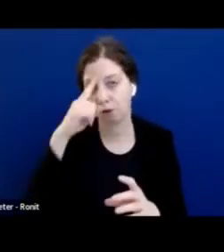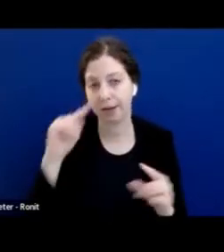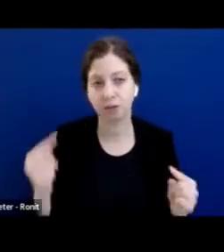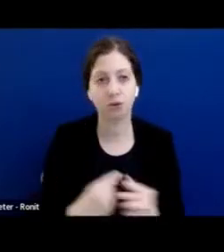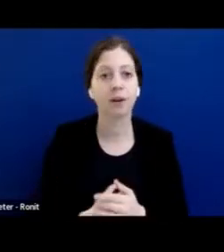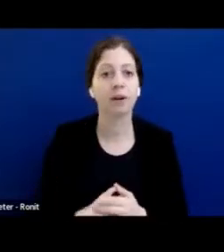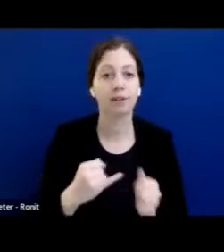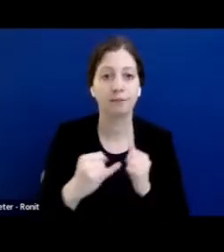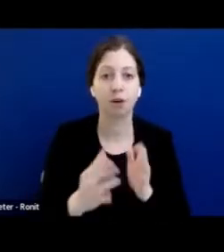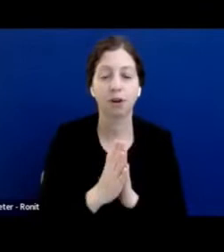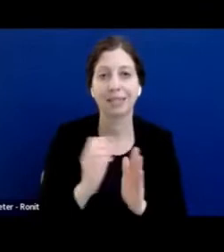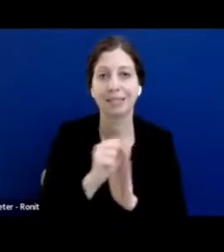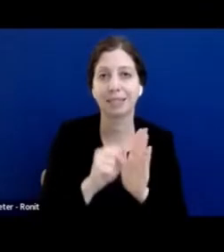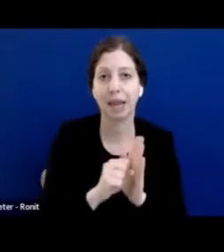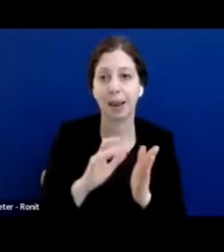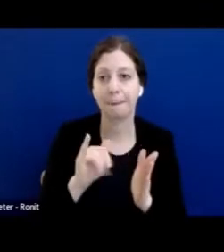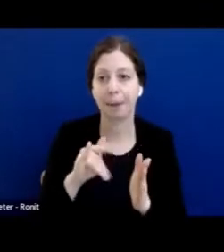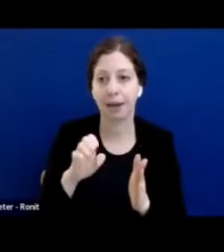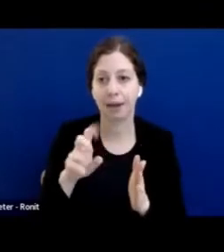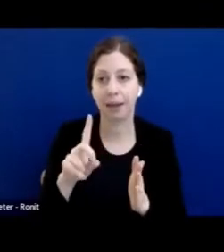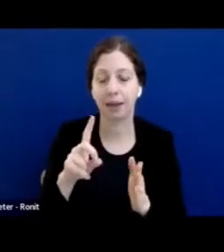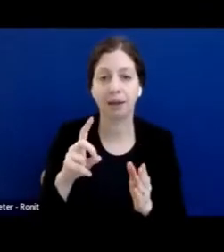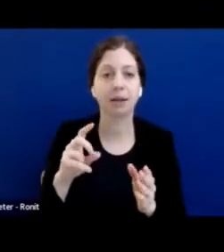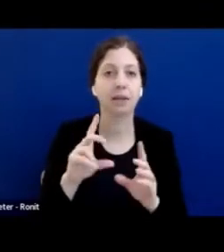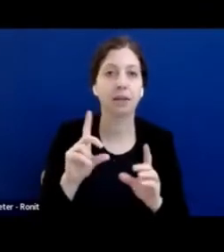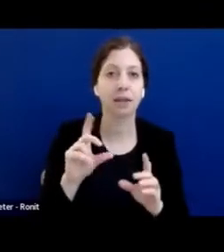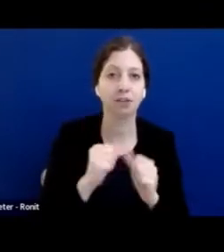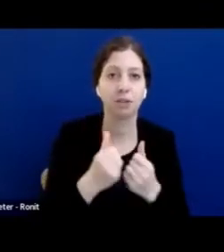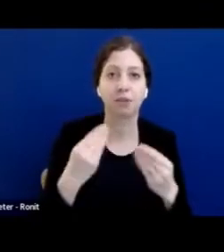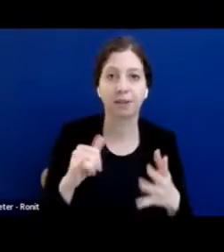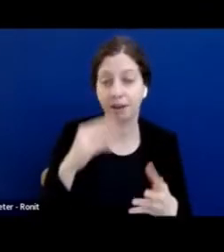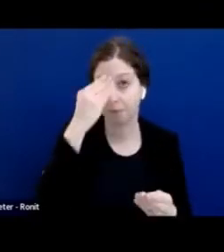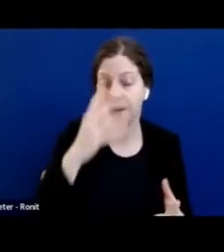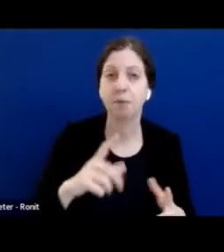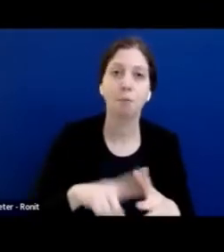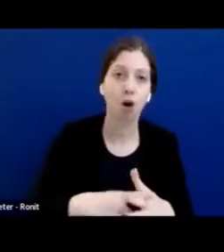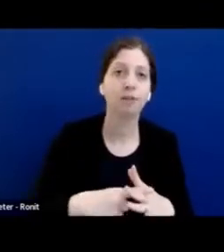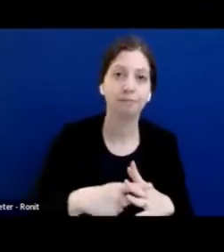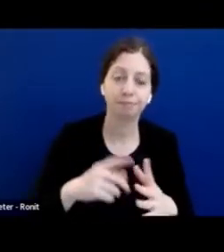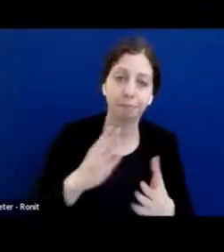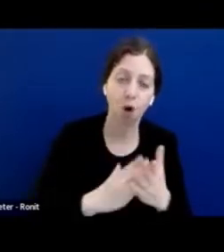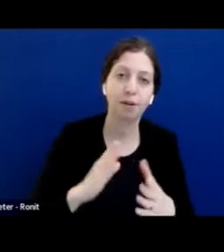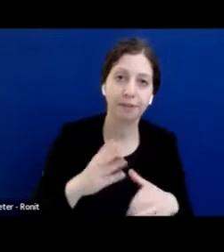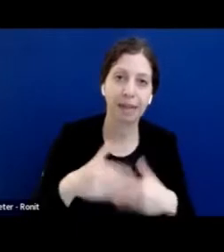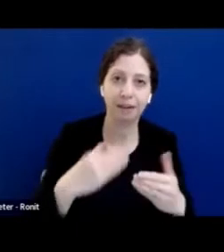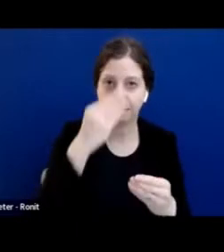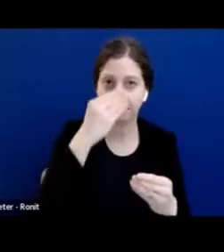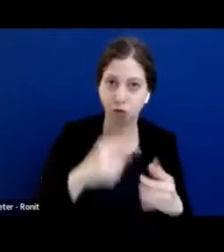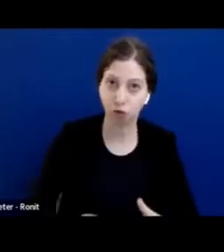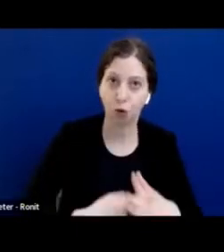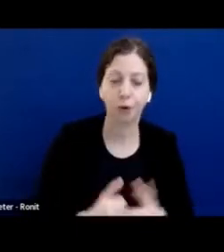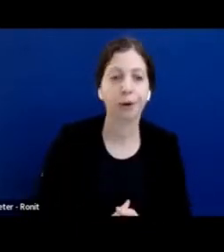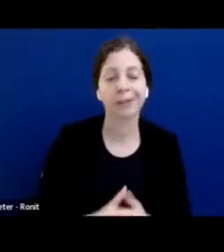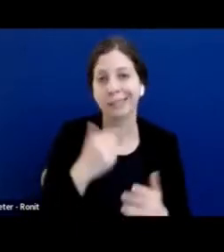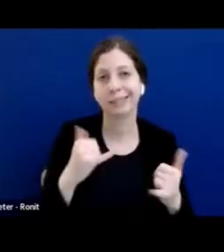state Medicaid agency provided that information. It was part of getting the conversation started. We're still likely underutilizing the